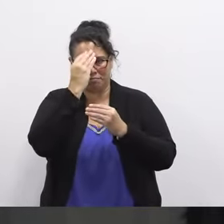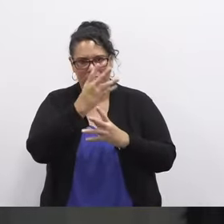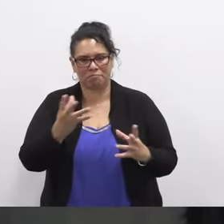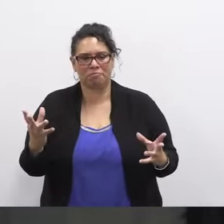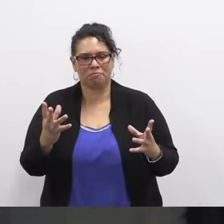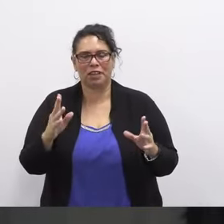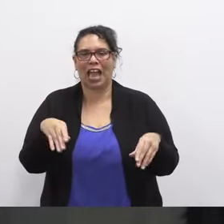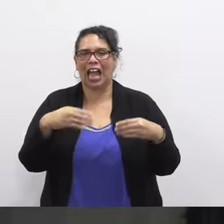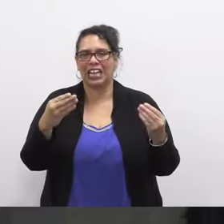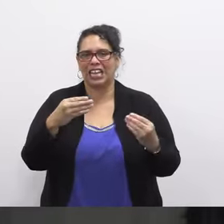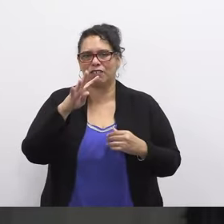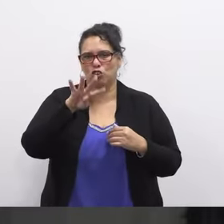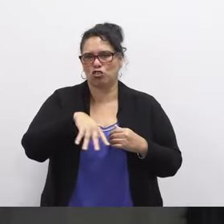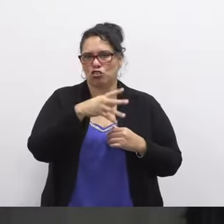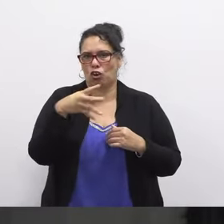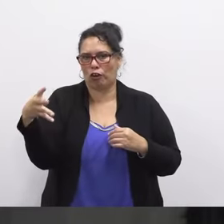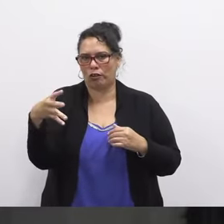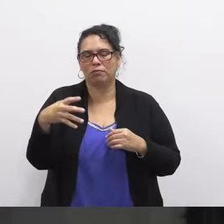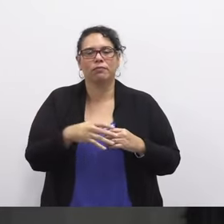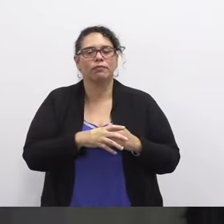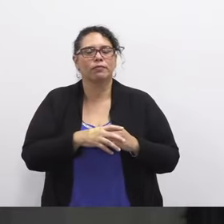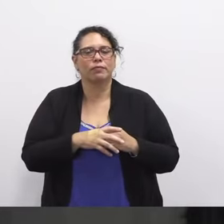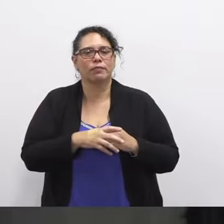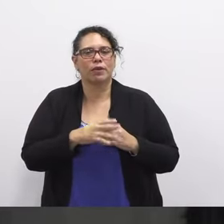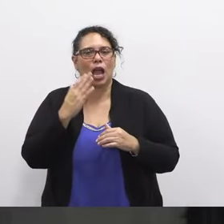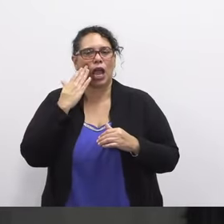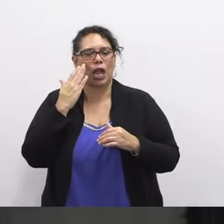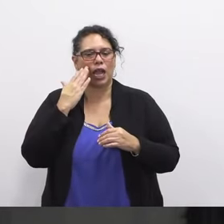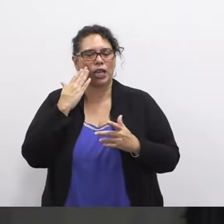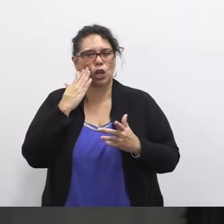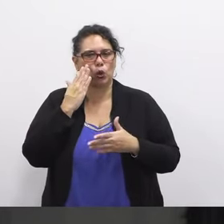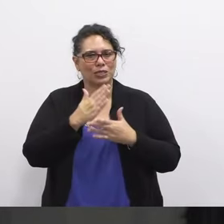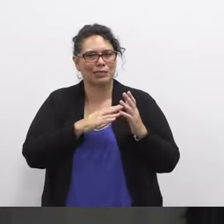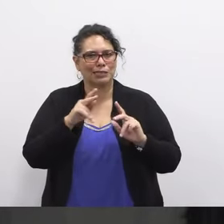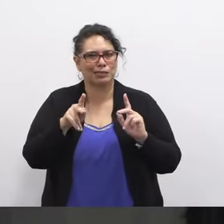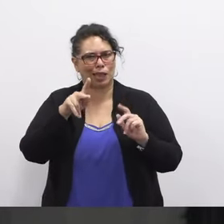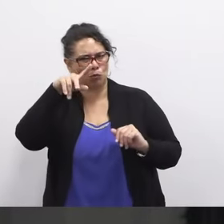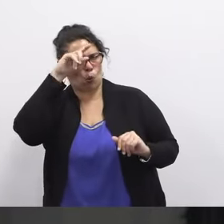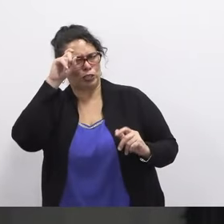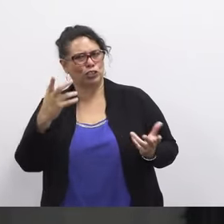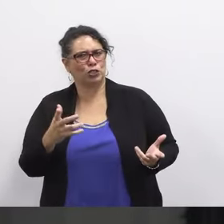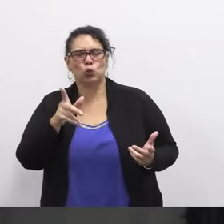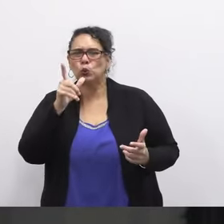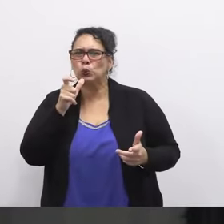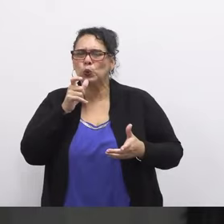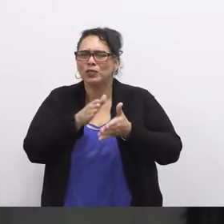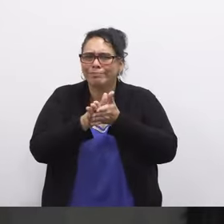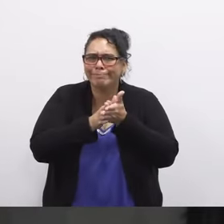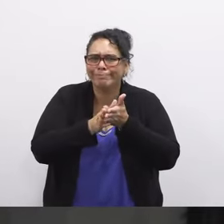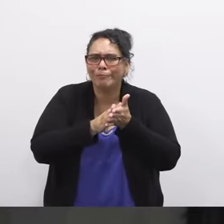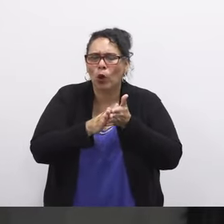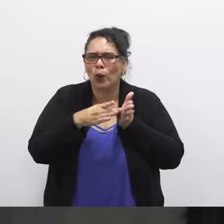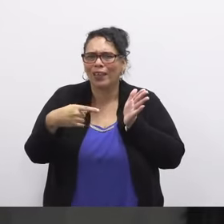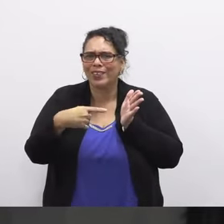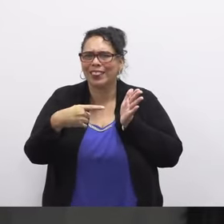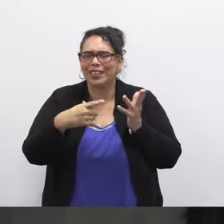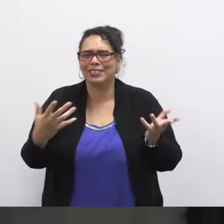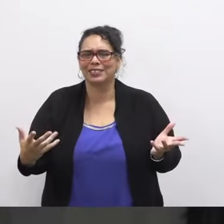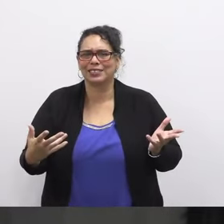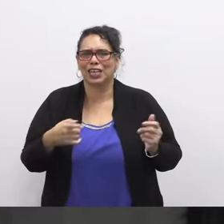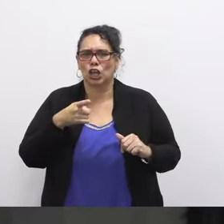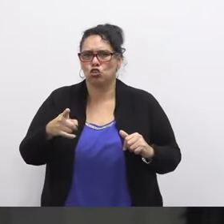this chart. There's some questions on this chart. Who is driving this? You know, you guys have heard a lot of really impassioned and